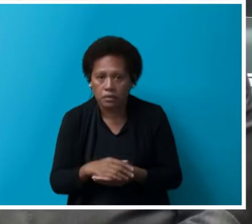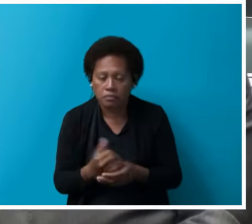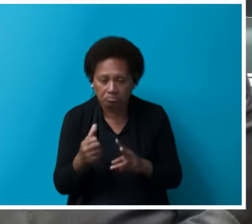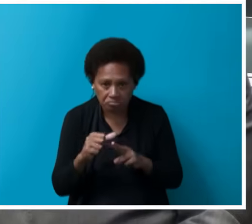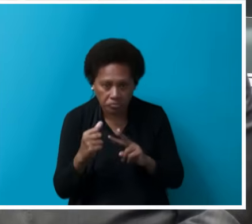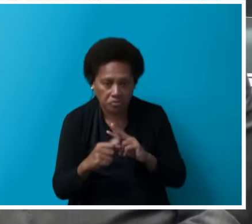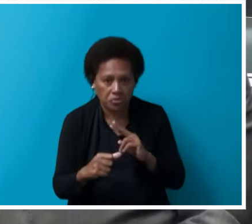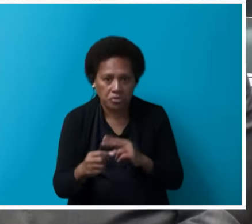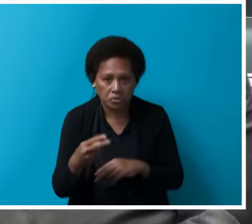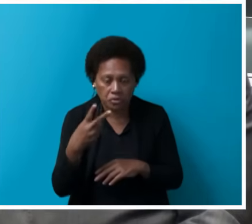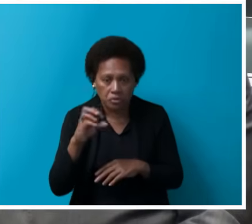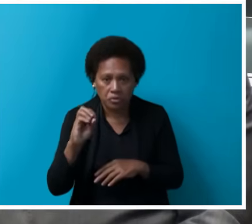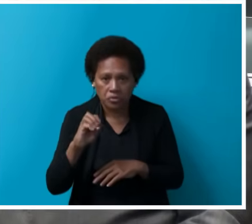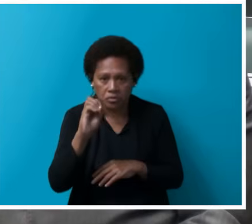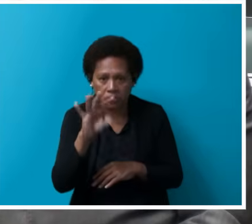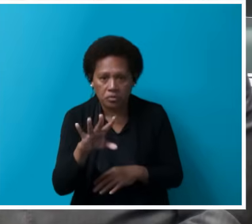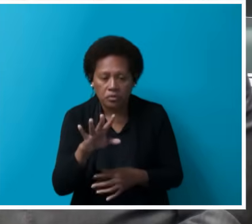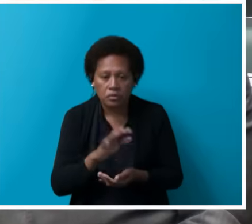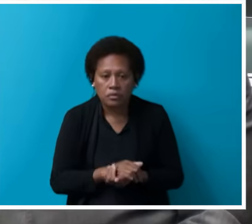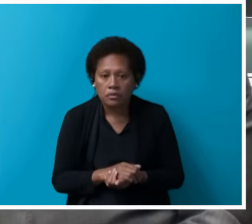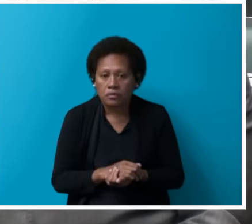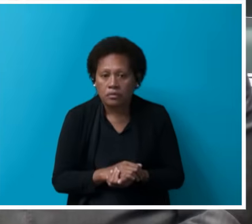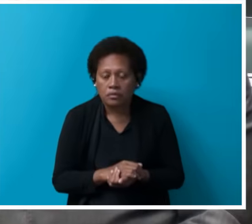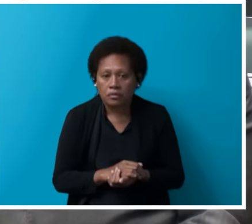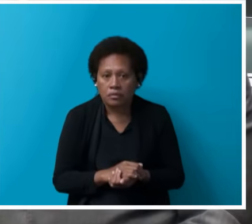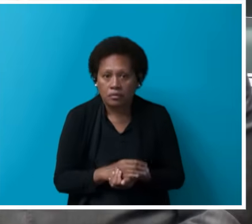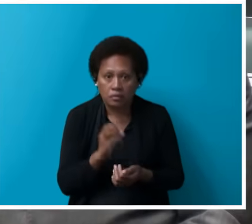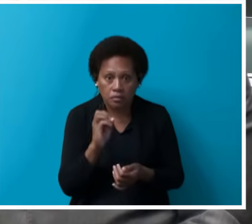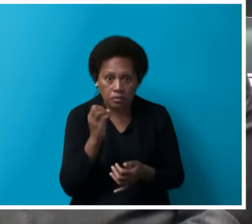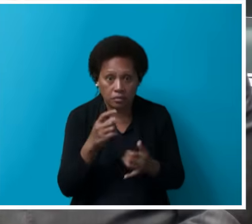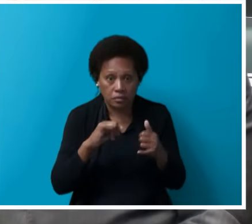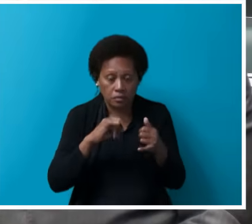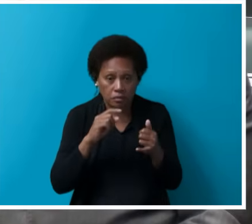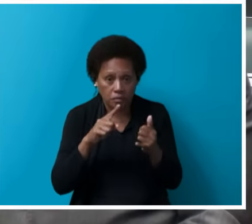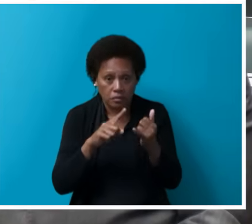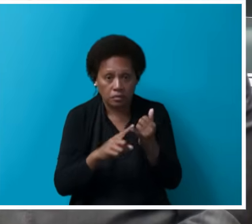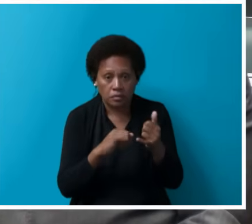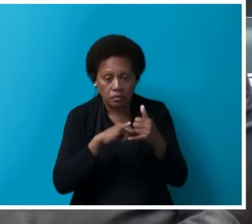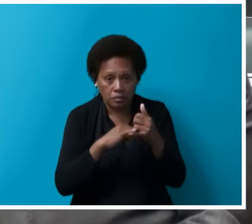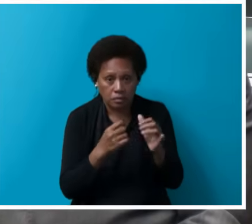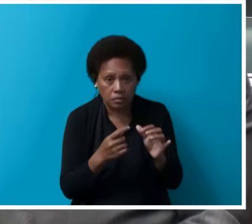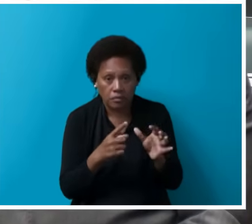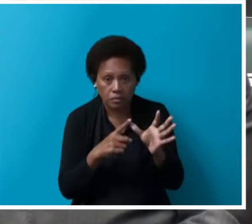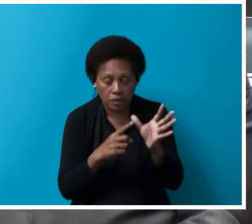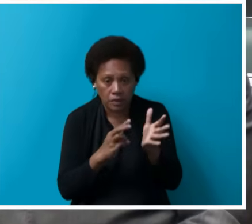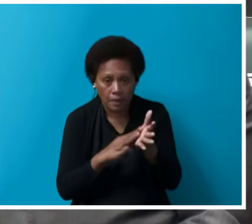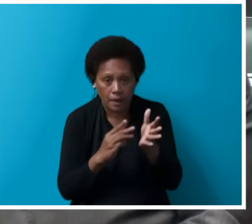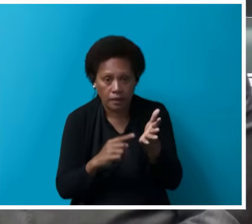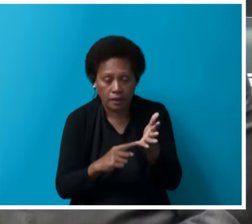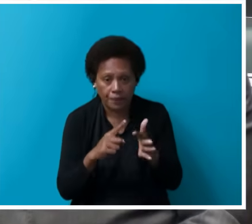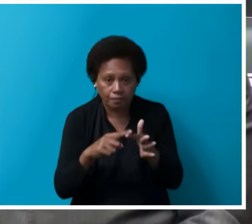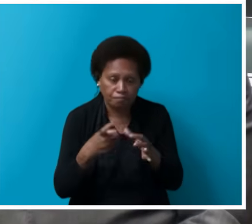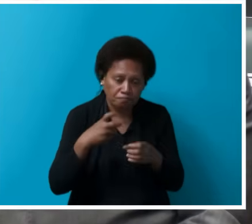They forgot, Honorable Usumate joined the military government in February 2012. And